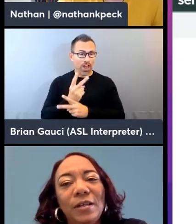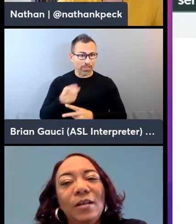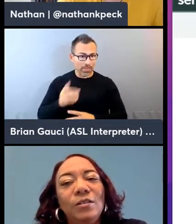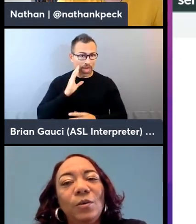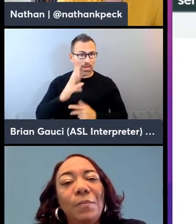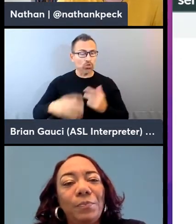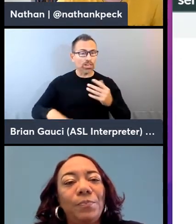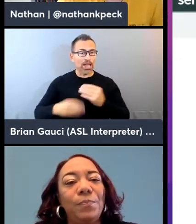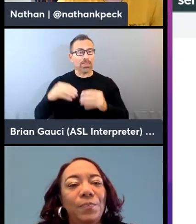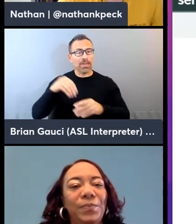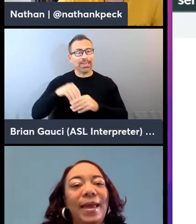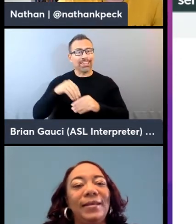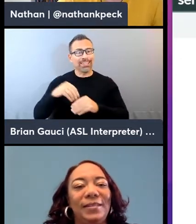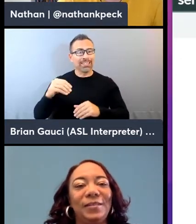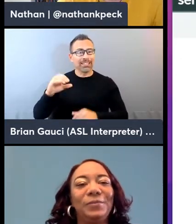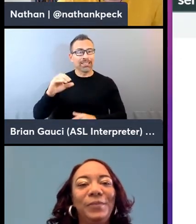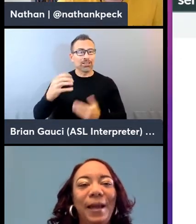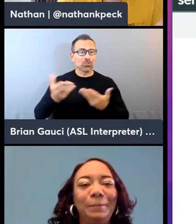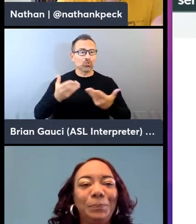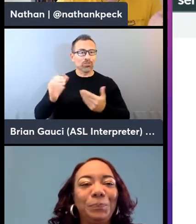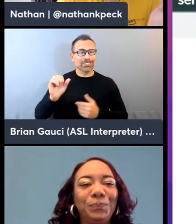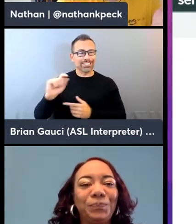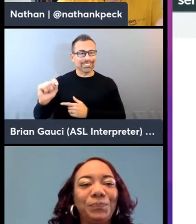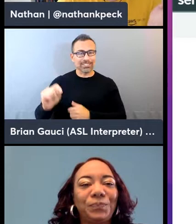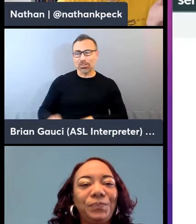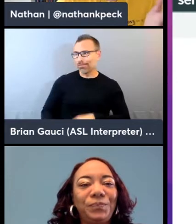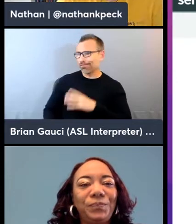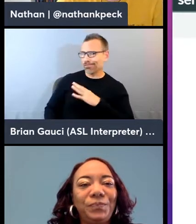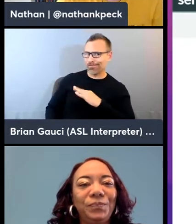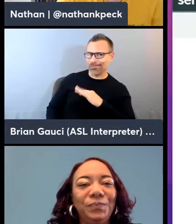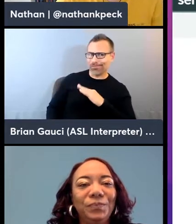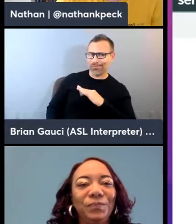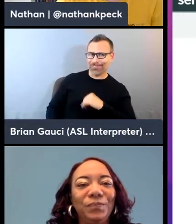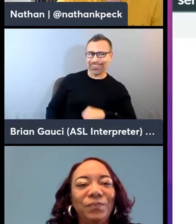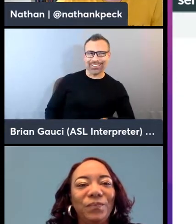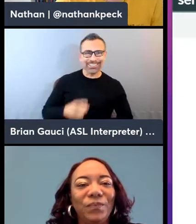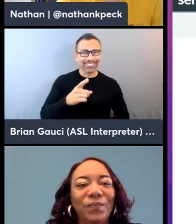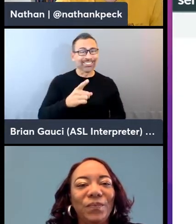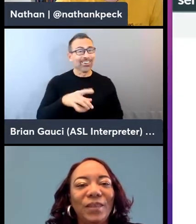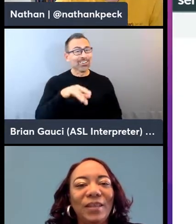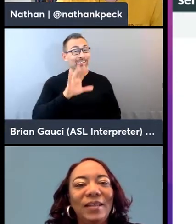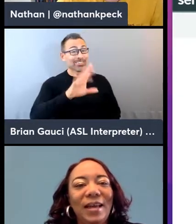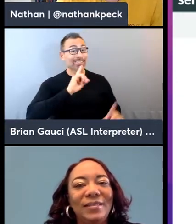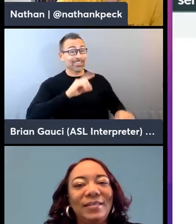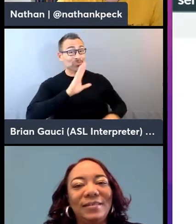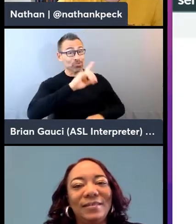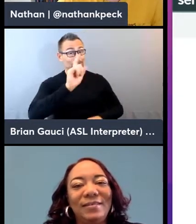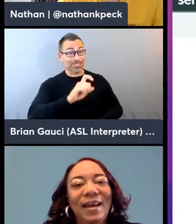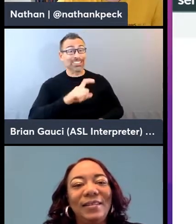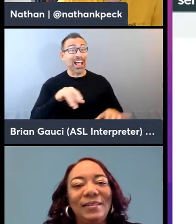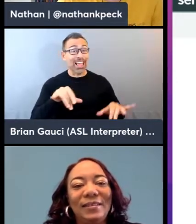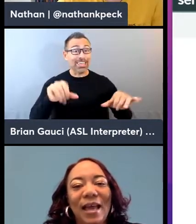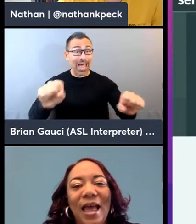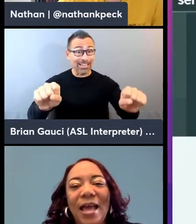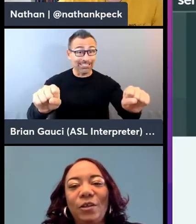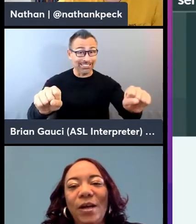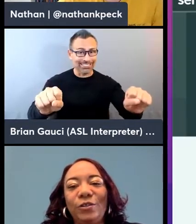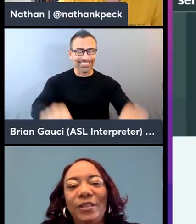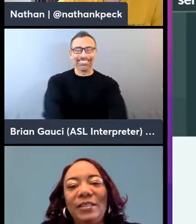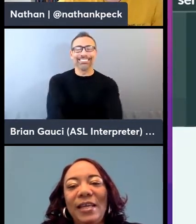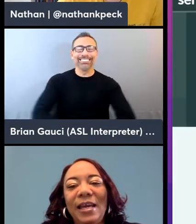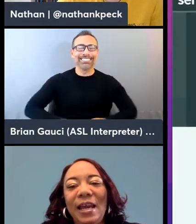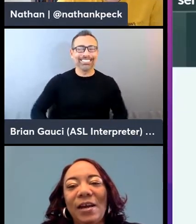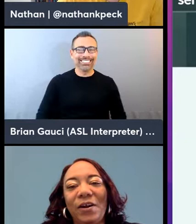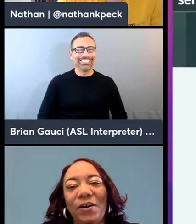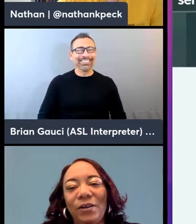Management. So very nice. Yeah. So to answer Angela's question, it seems like absolutely possible. I love that. Yes. And so as you